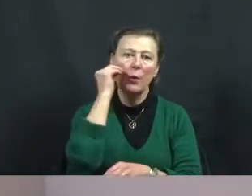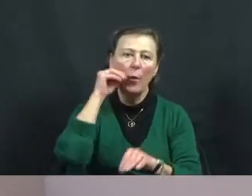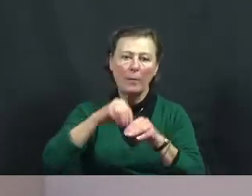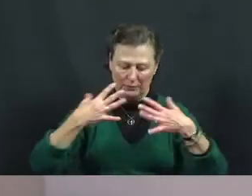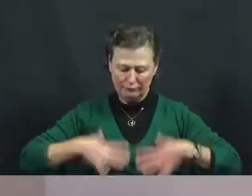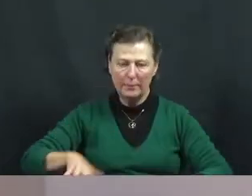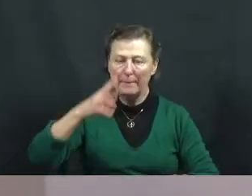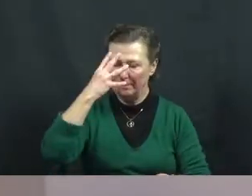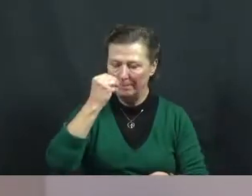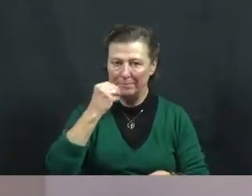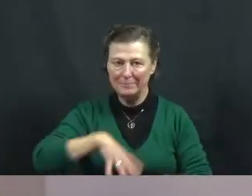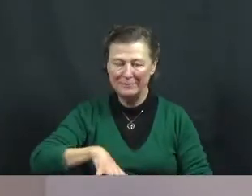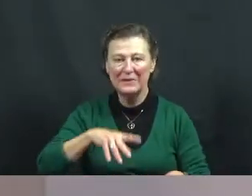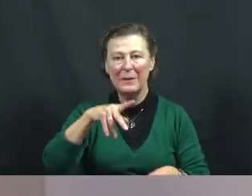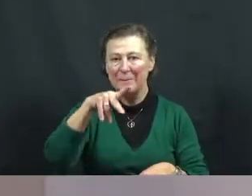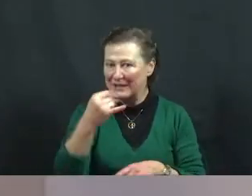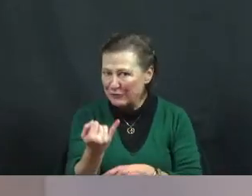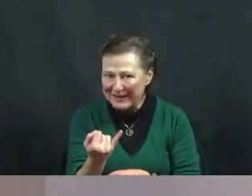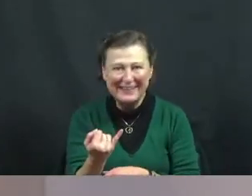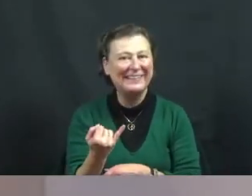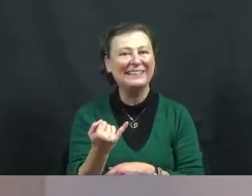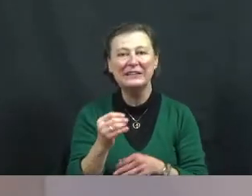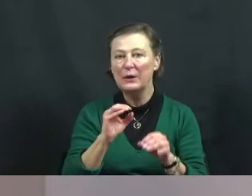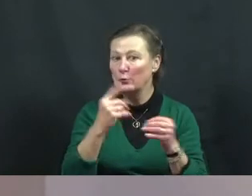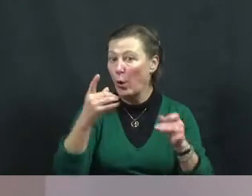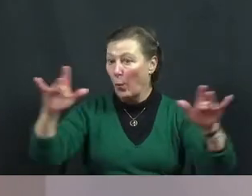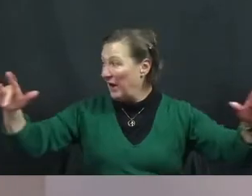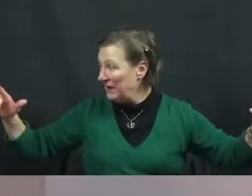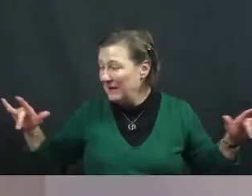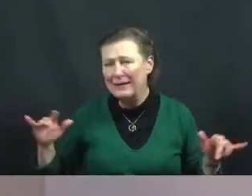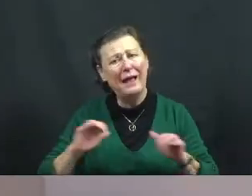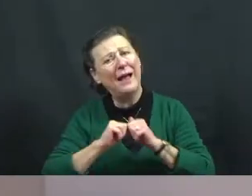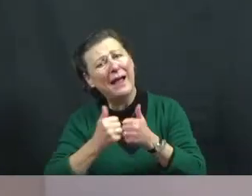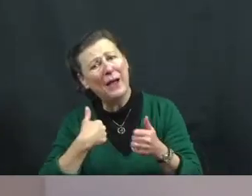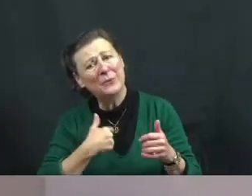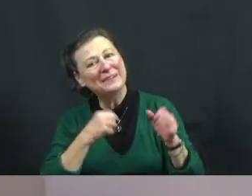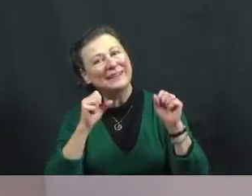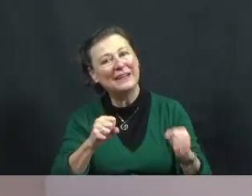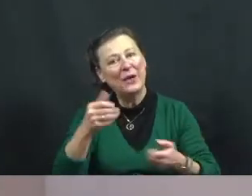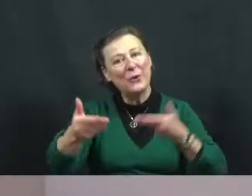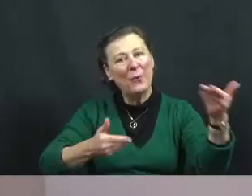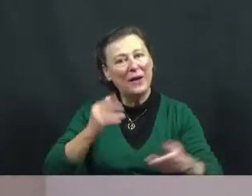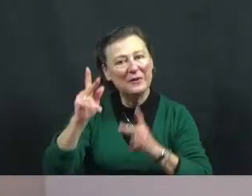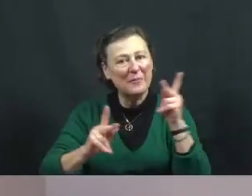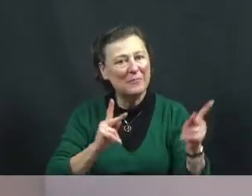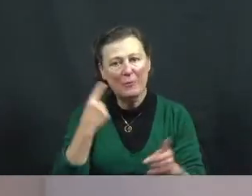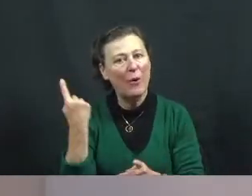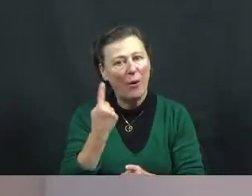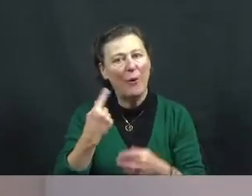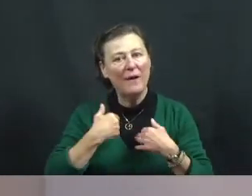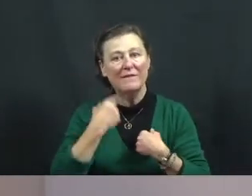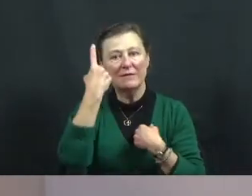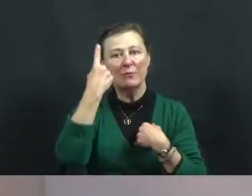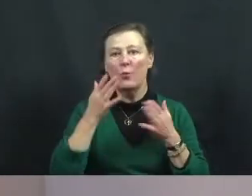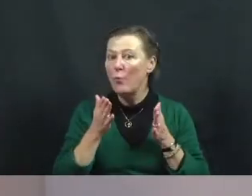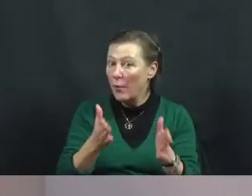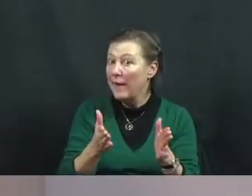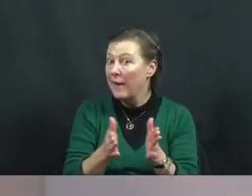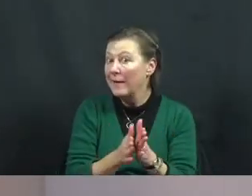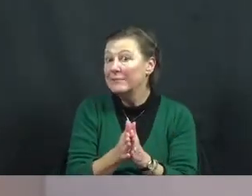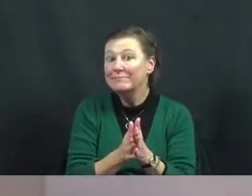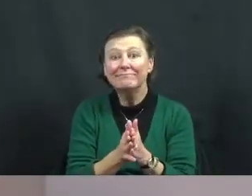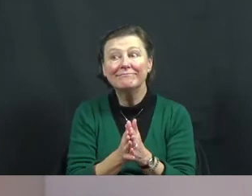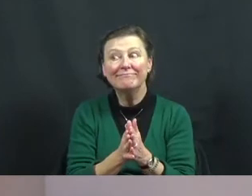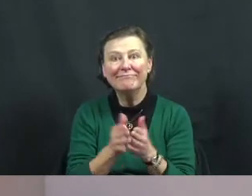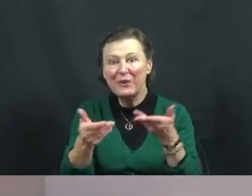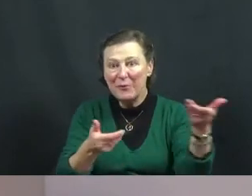pajamas, maybe with no one else around. So how can we welcome people? There's always a way. There's always a way